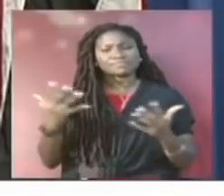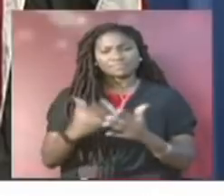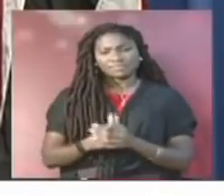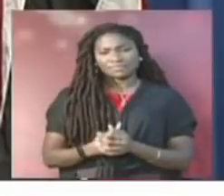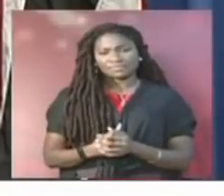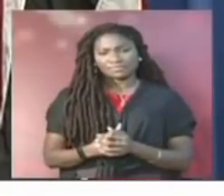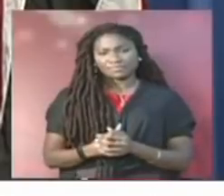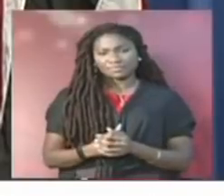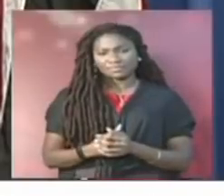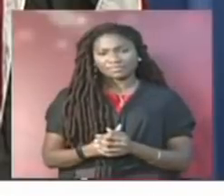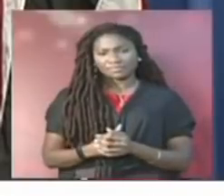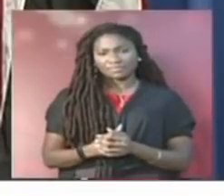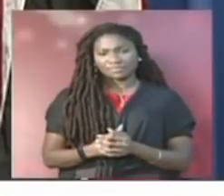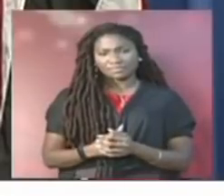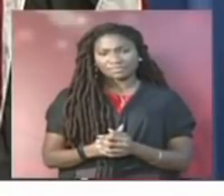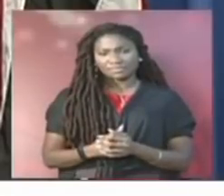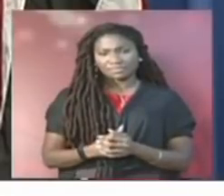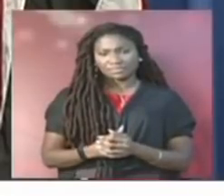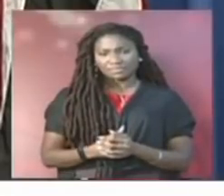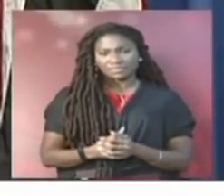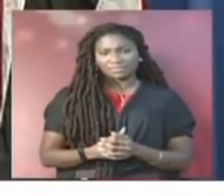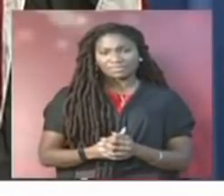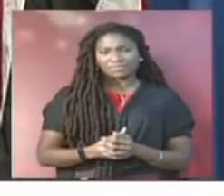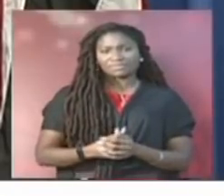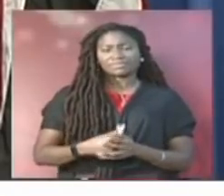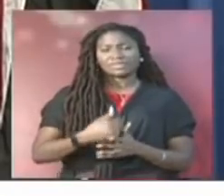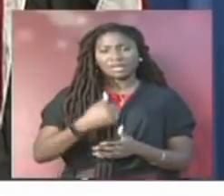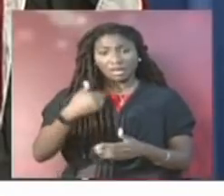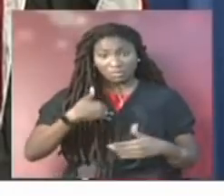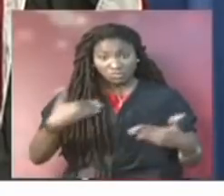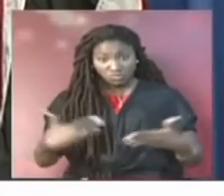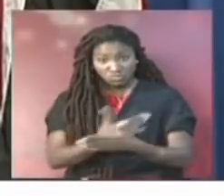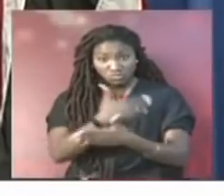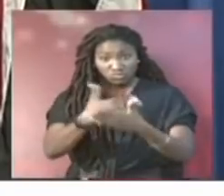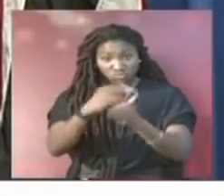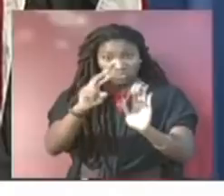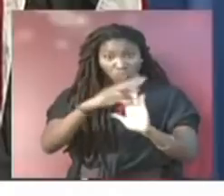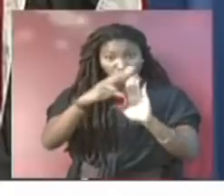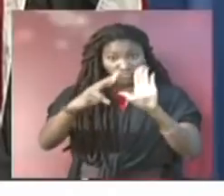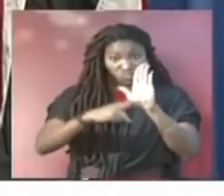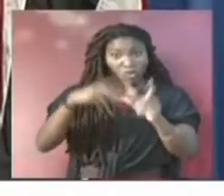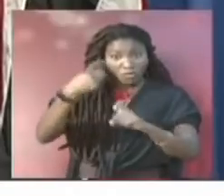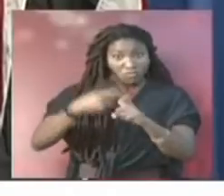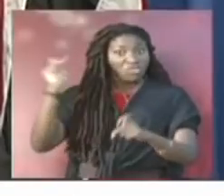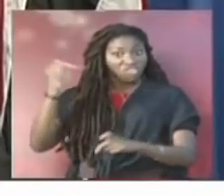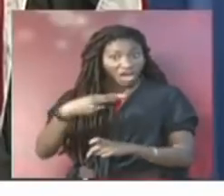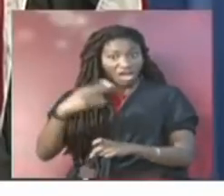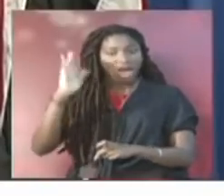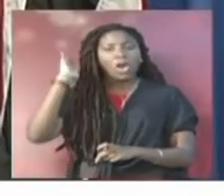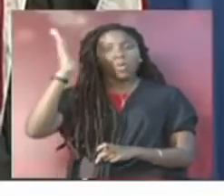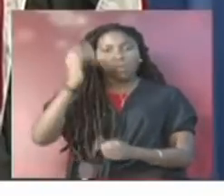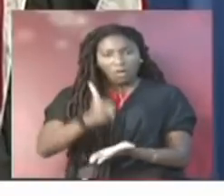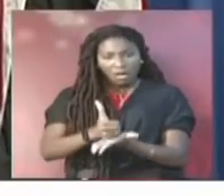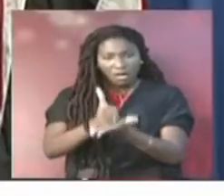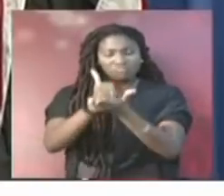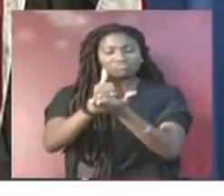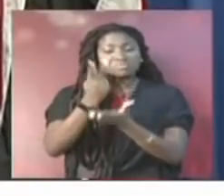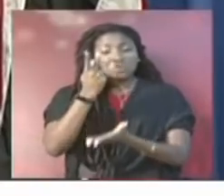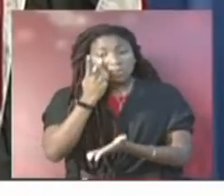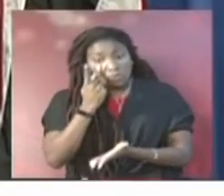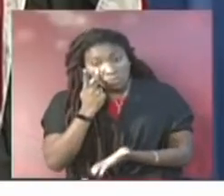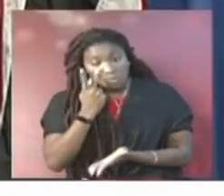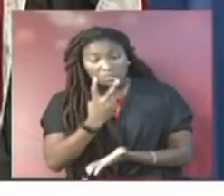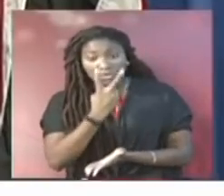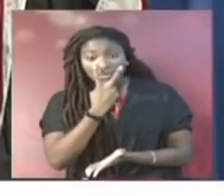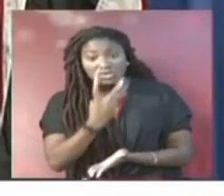taking are to have certain kinds of effects, and we look to see what the response of the population is.